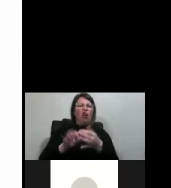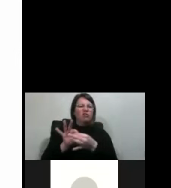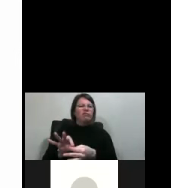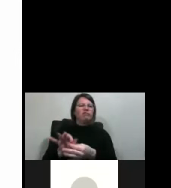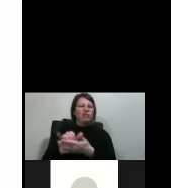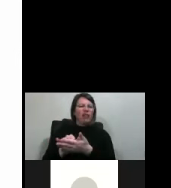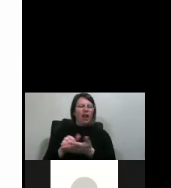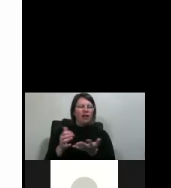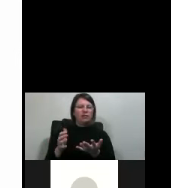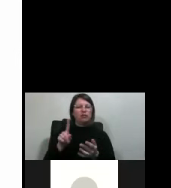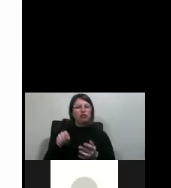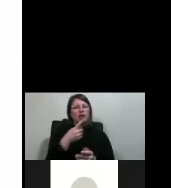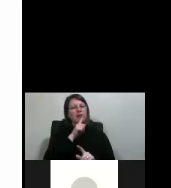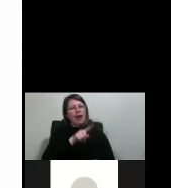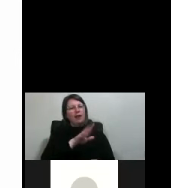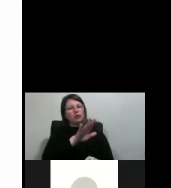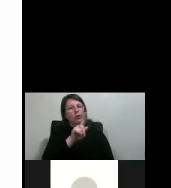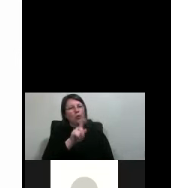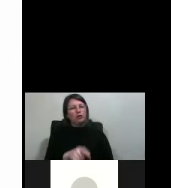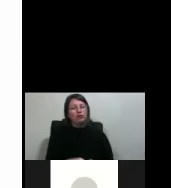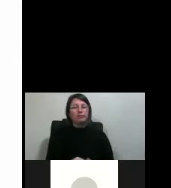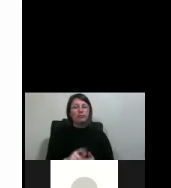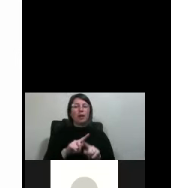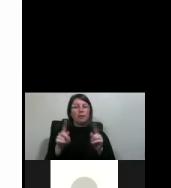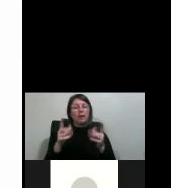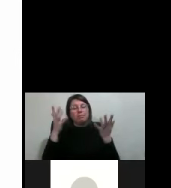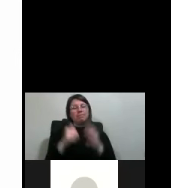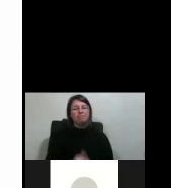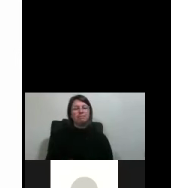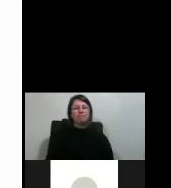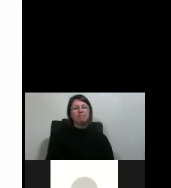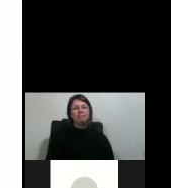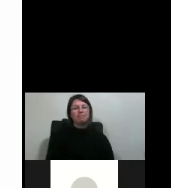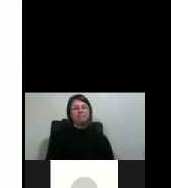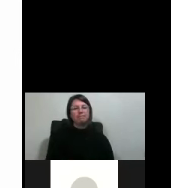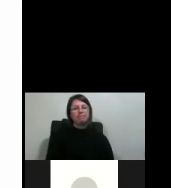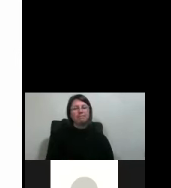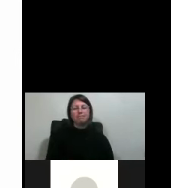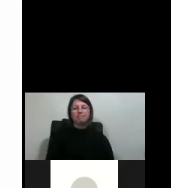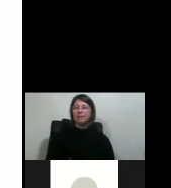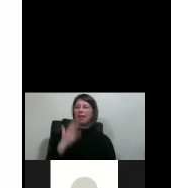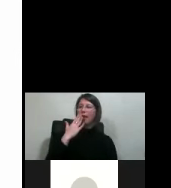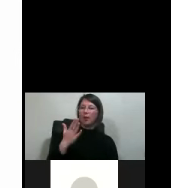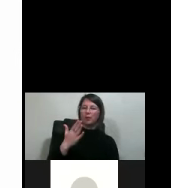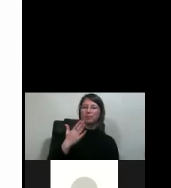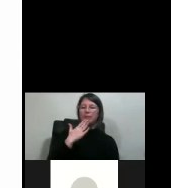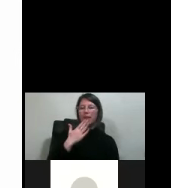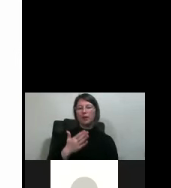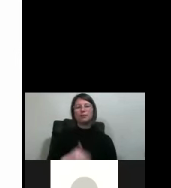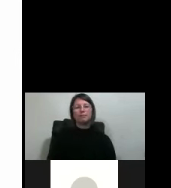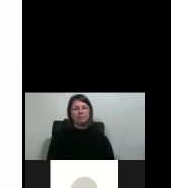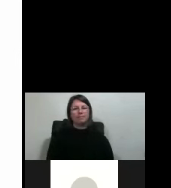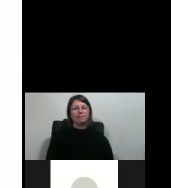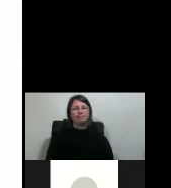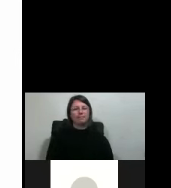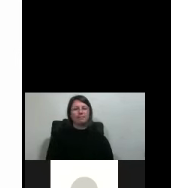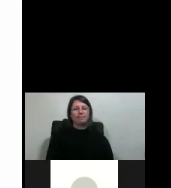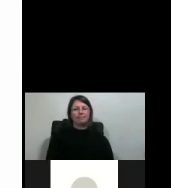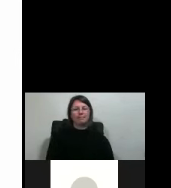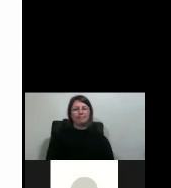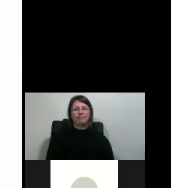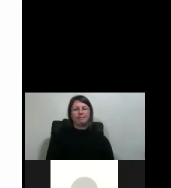But just to answer that. But yeah. Thank you. Thanks, Kat.